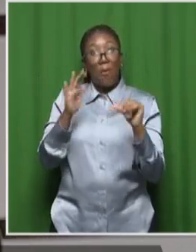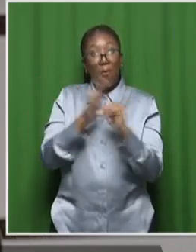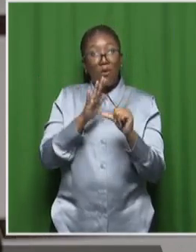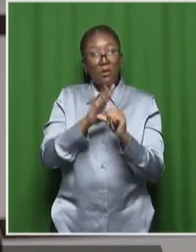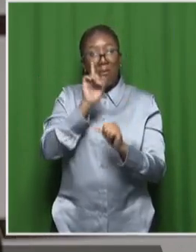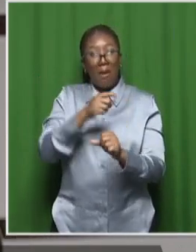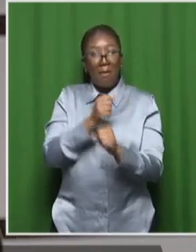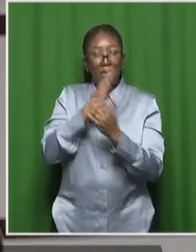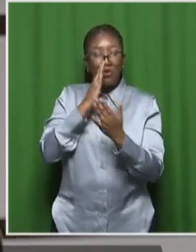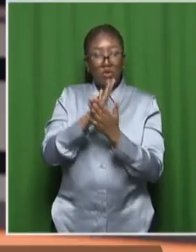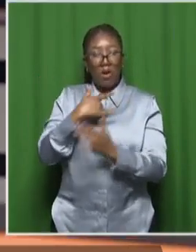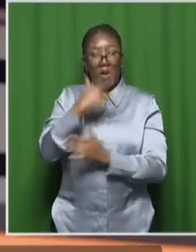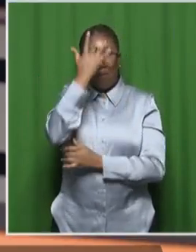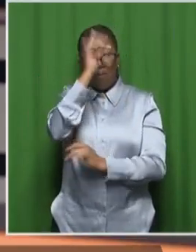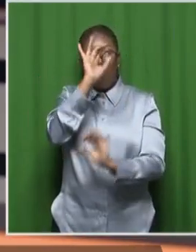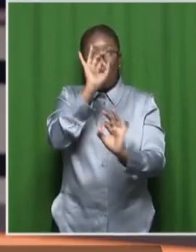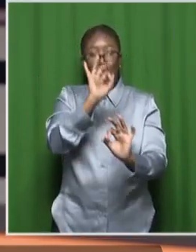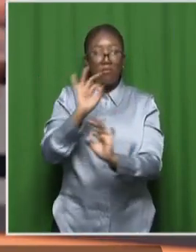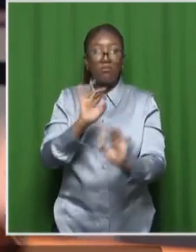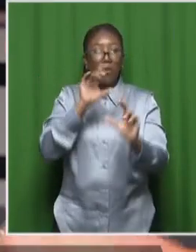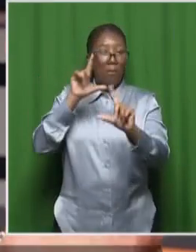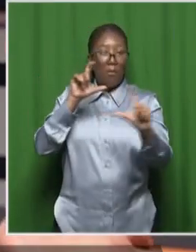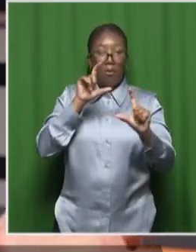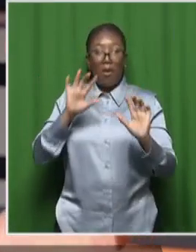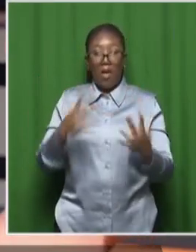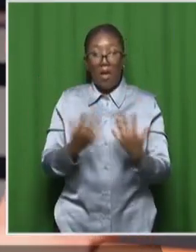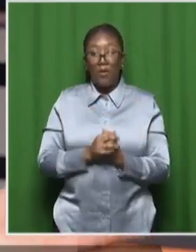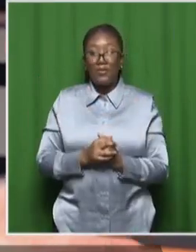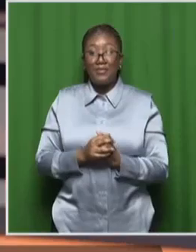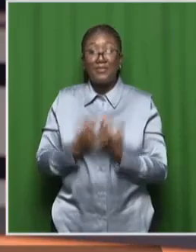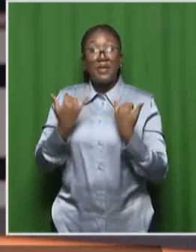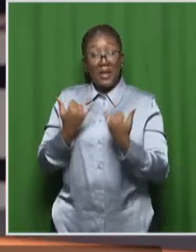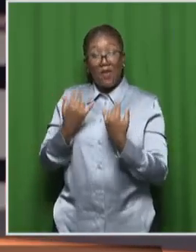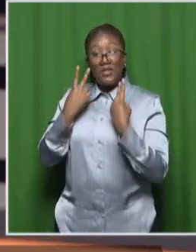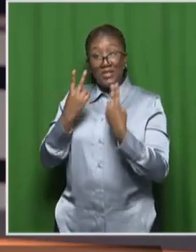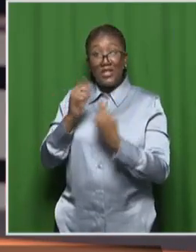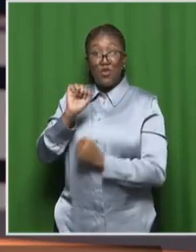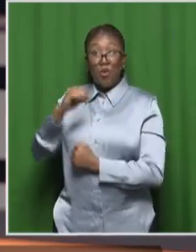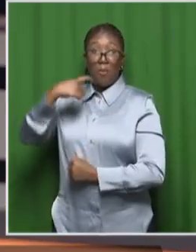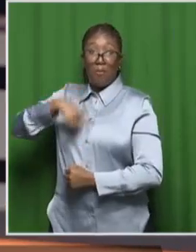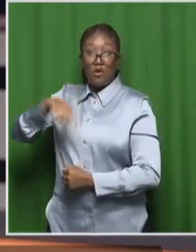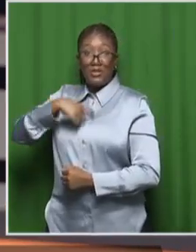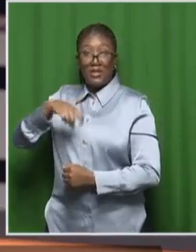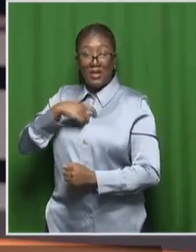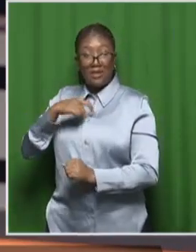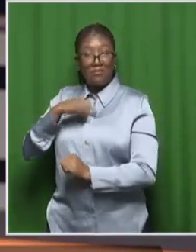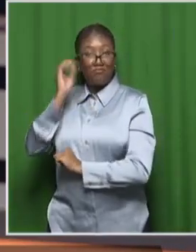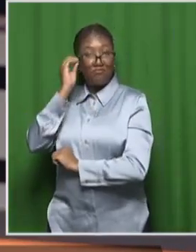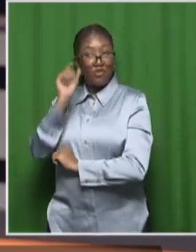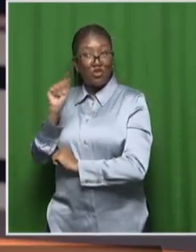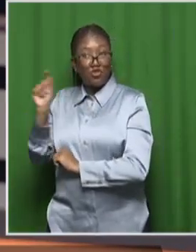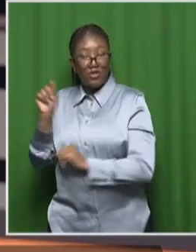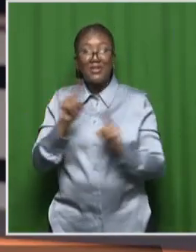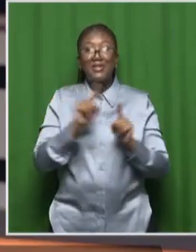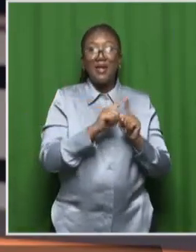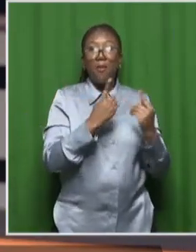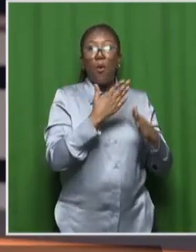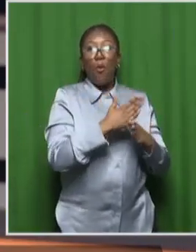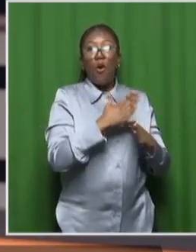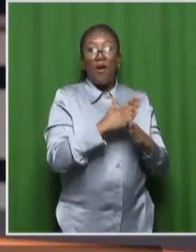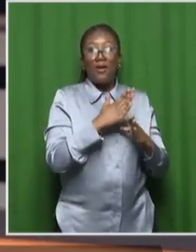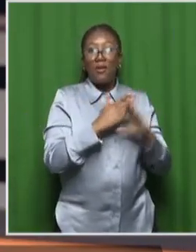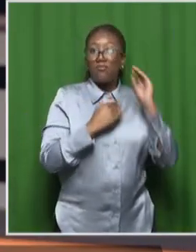approach the work. So let's get into that, because there's personal interests as well. Yes. And it's obviously balancing so many layered and nuanced